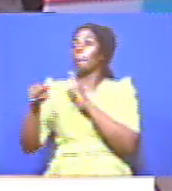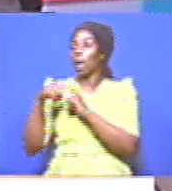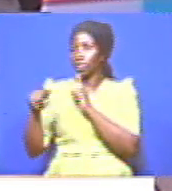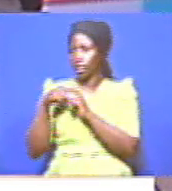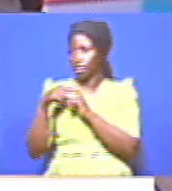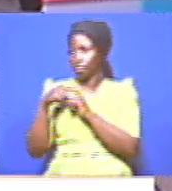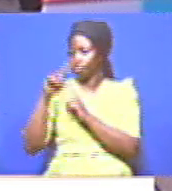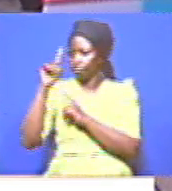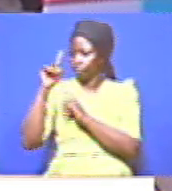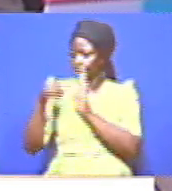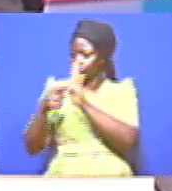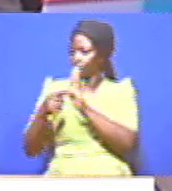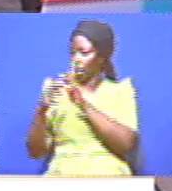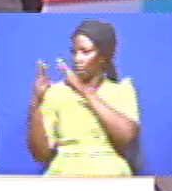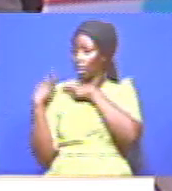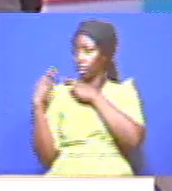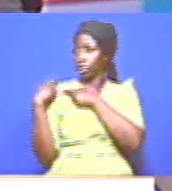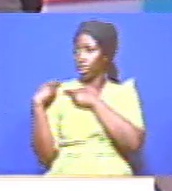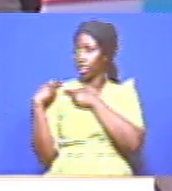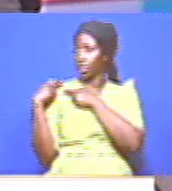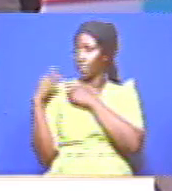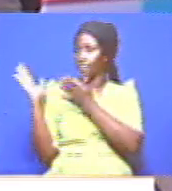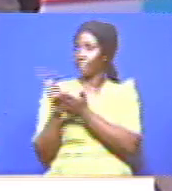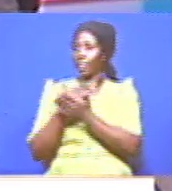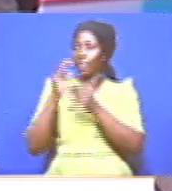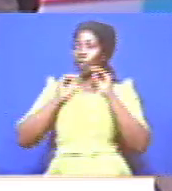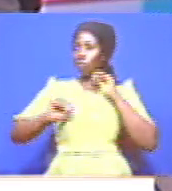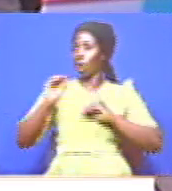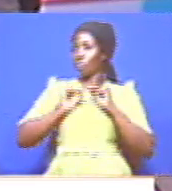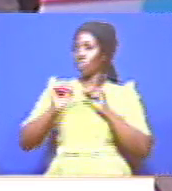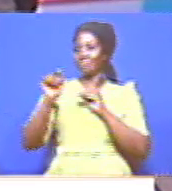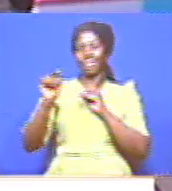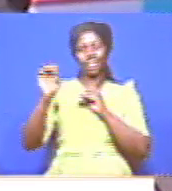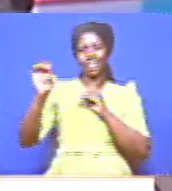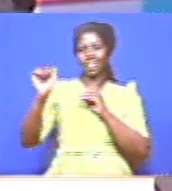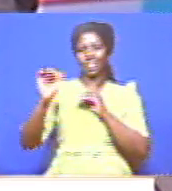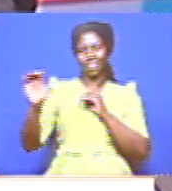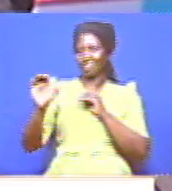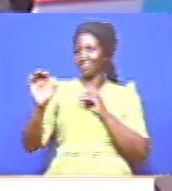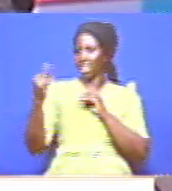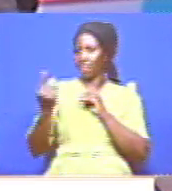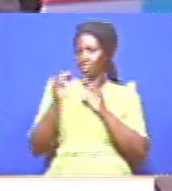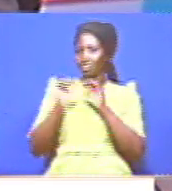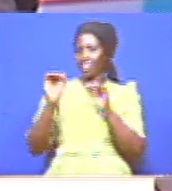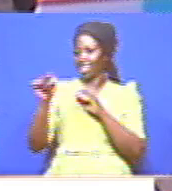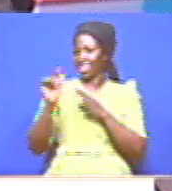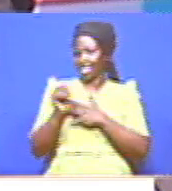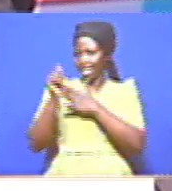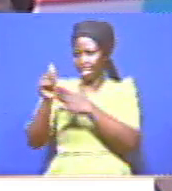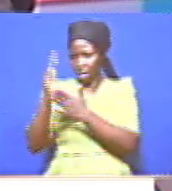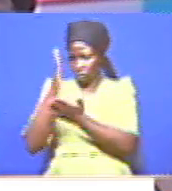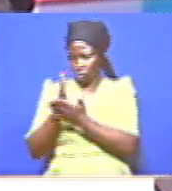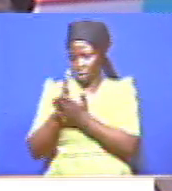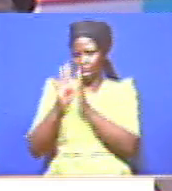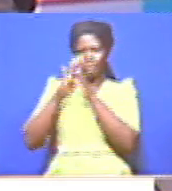to show the responsibility of fighting corruption. It's not ethics and anti-corruption. Yes, it is maybe the driver. It is maybe the main